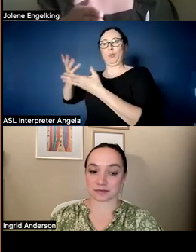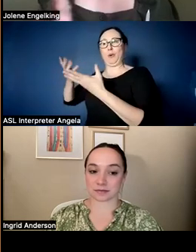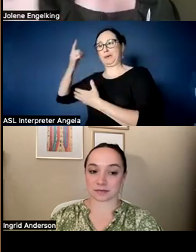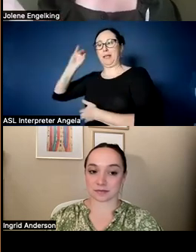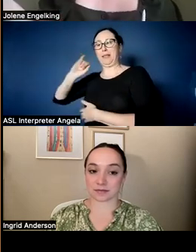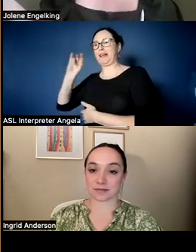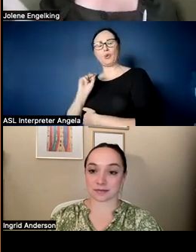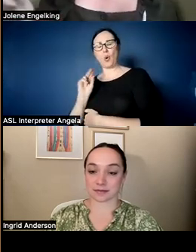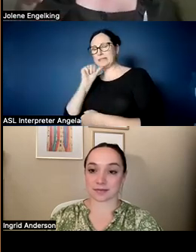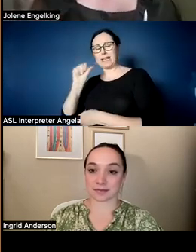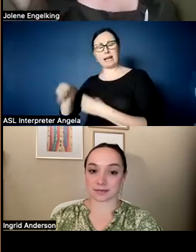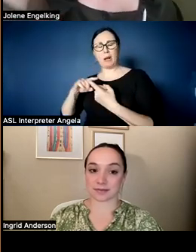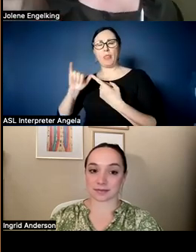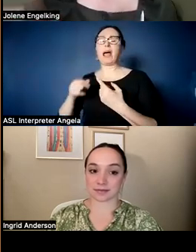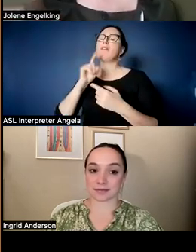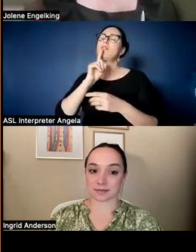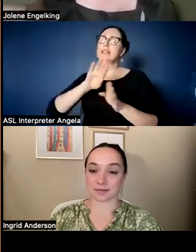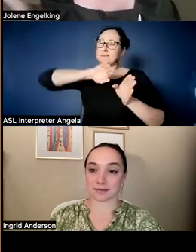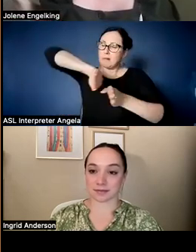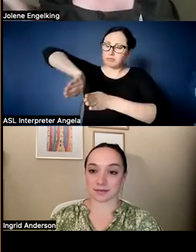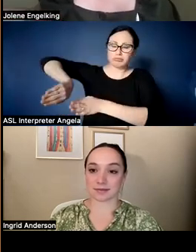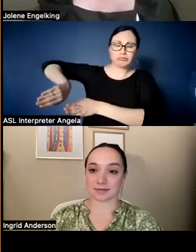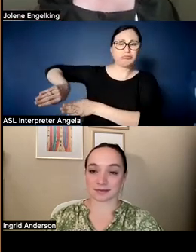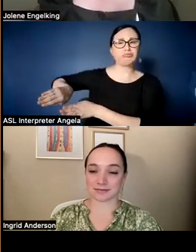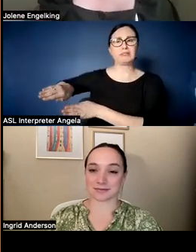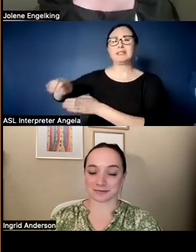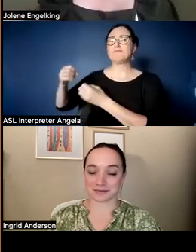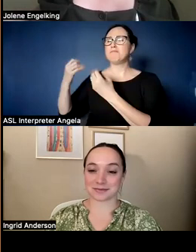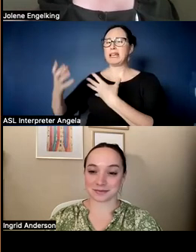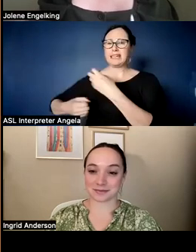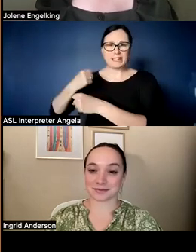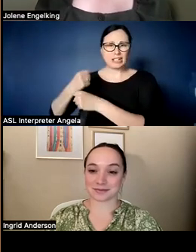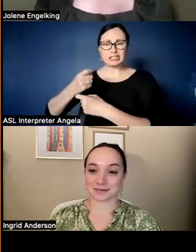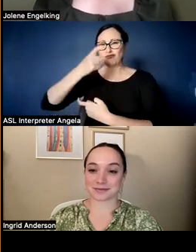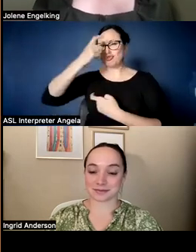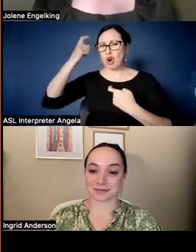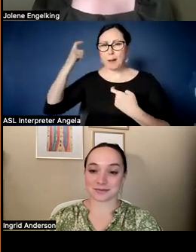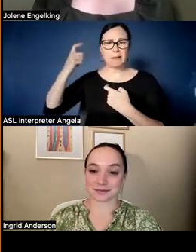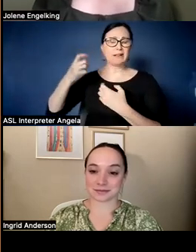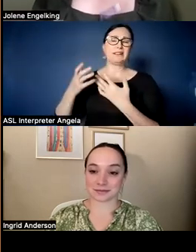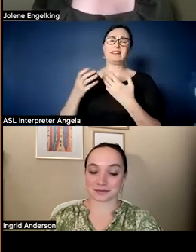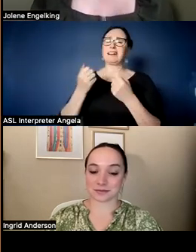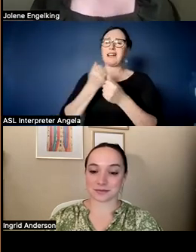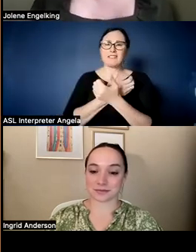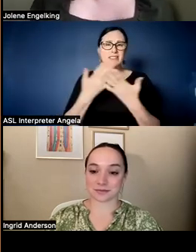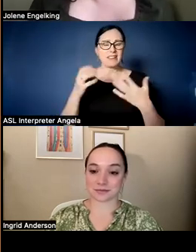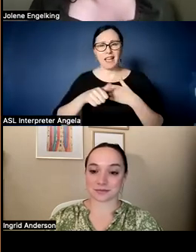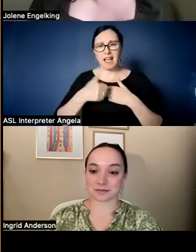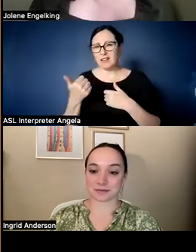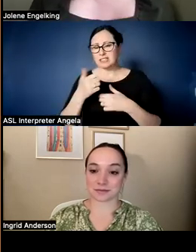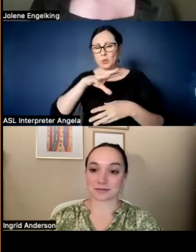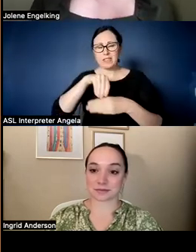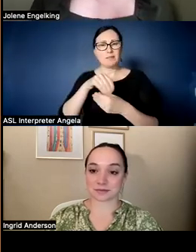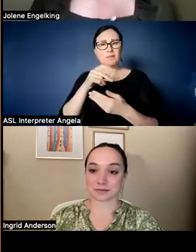survivors, pushing aside those decades of drama and trauma that have happened between some programs, and really just doing the